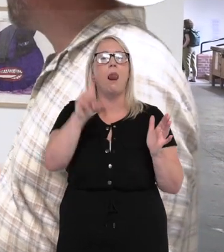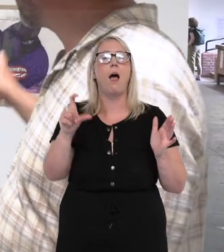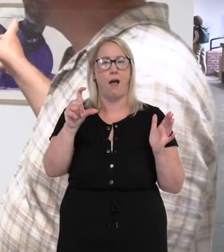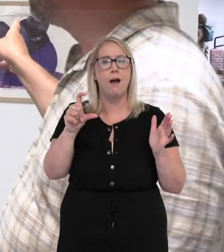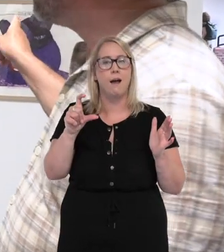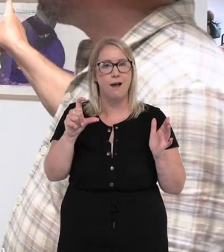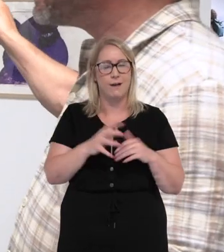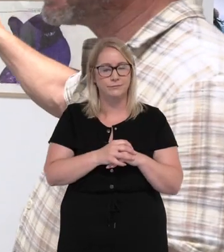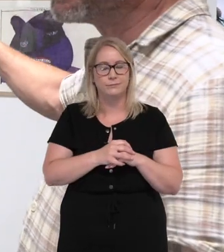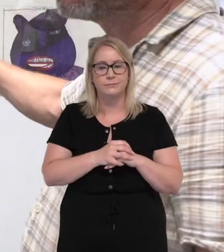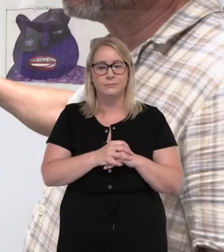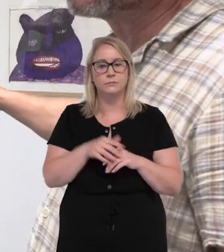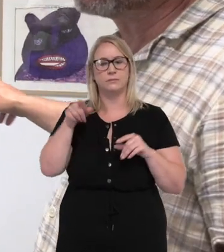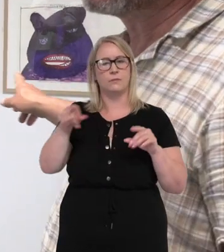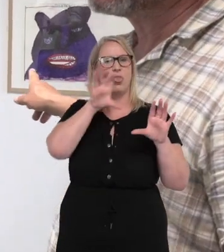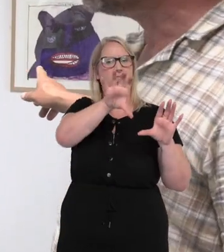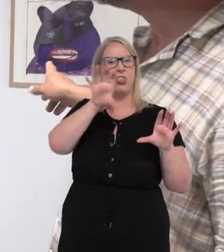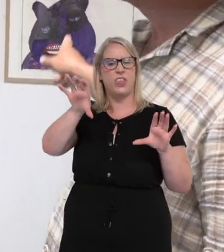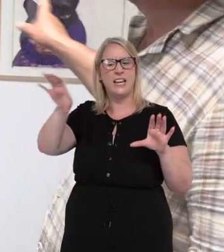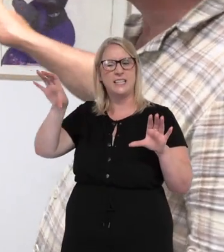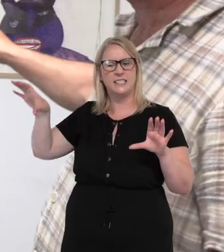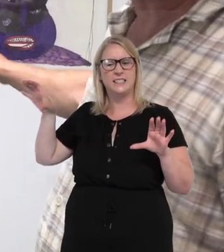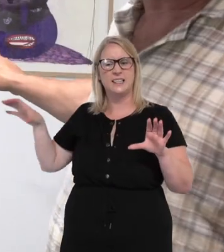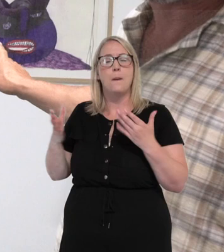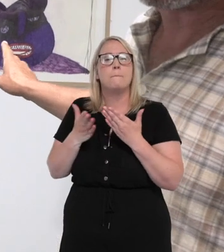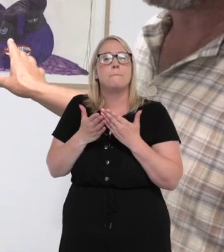In fact, these are much more